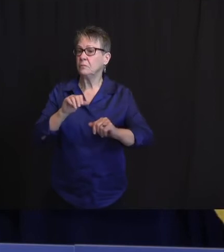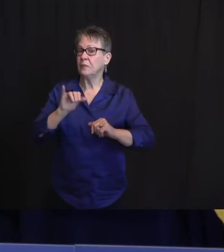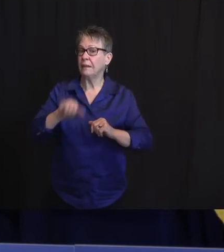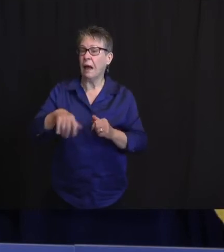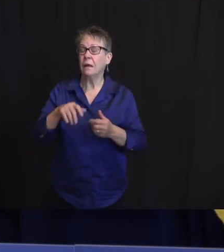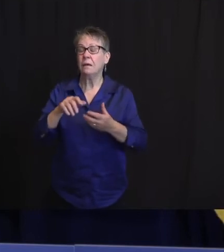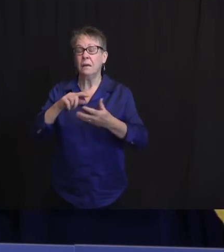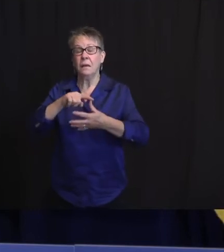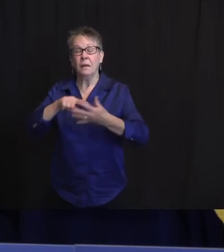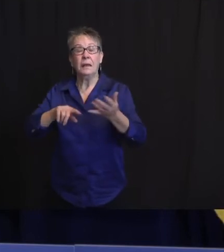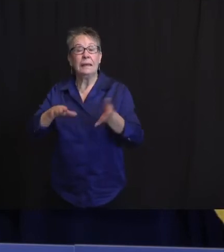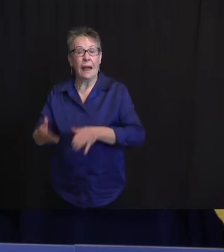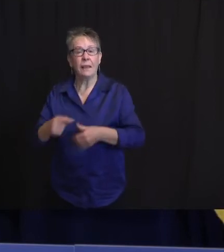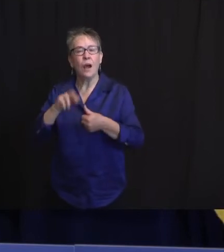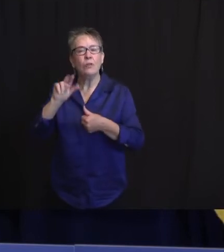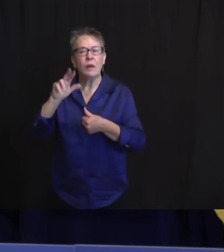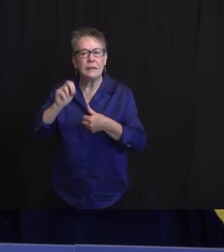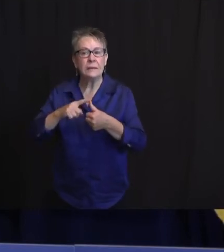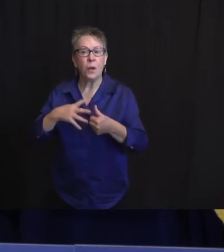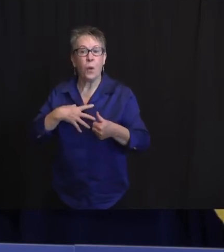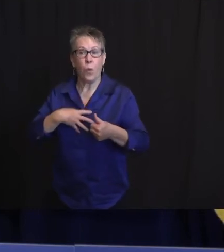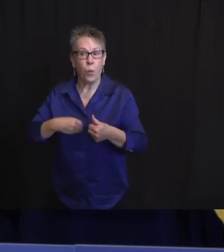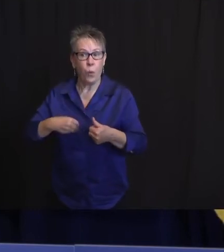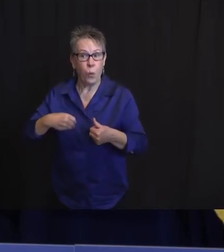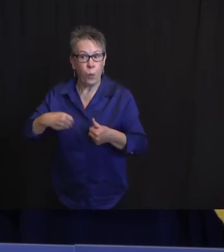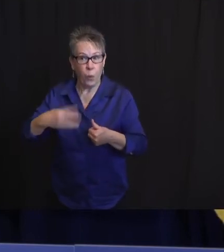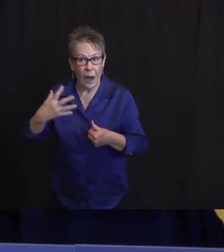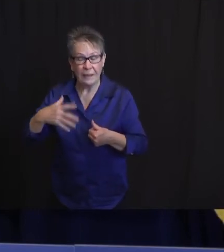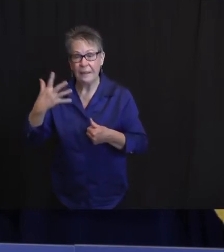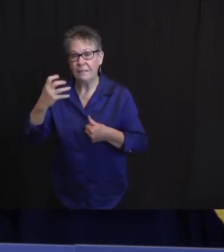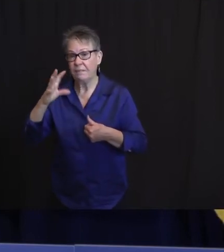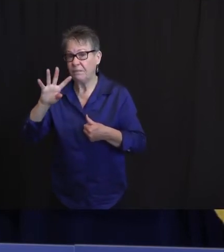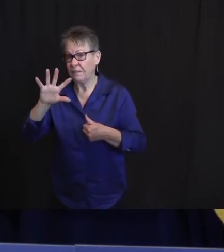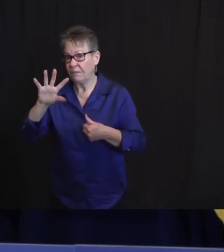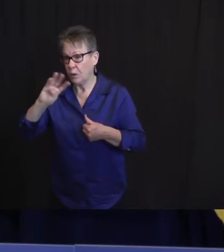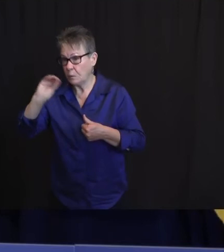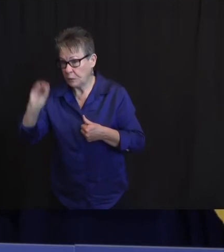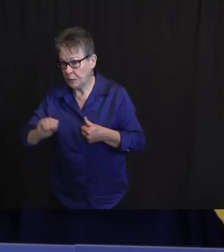as follows: white 54.9%, black